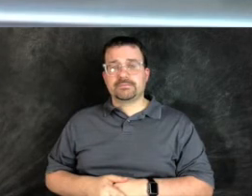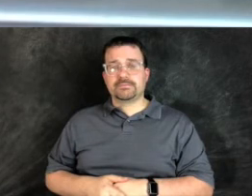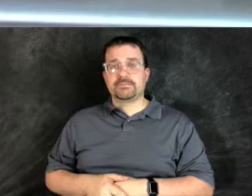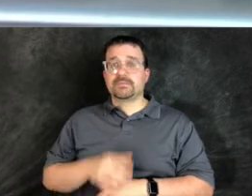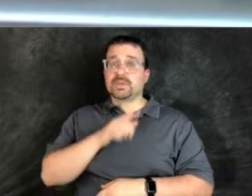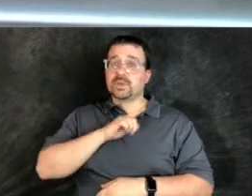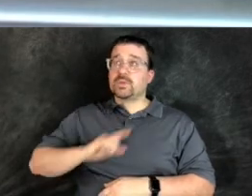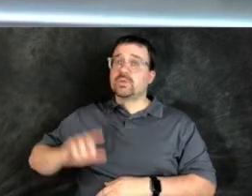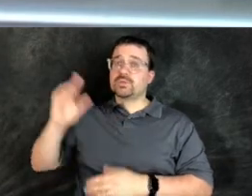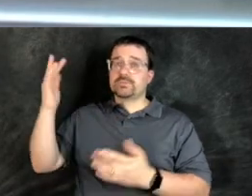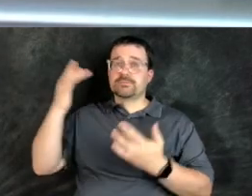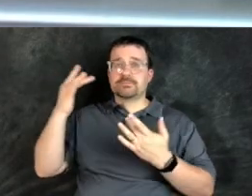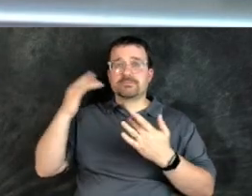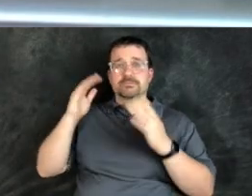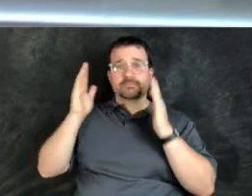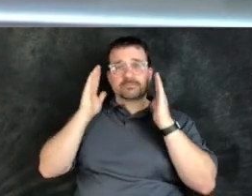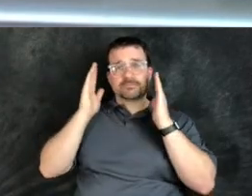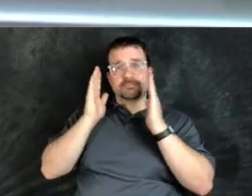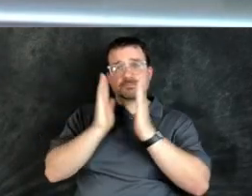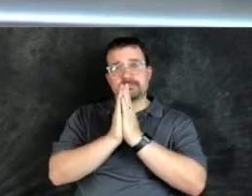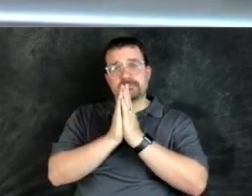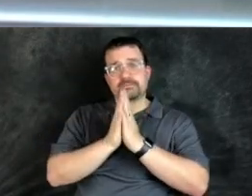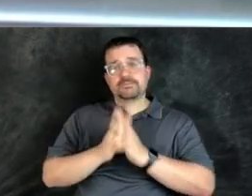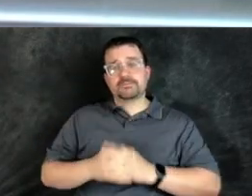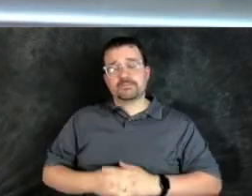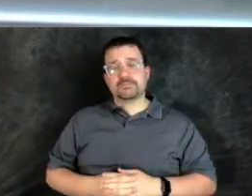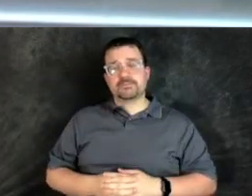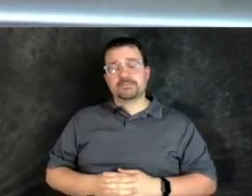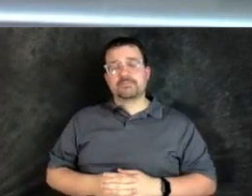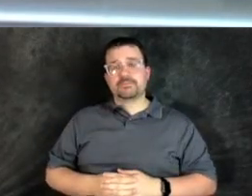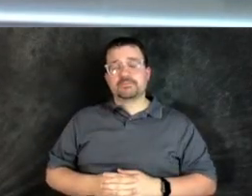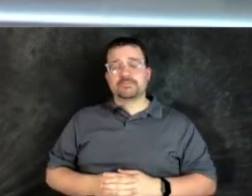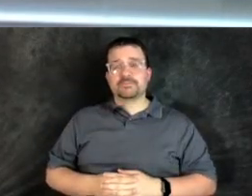Lord, in your mercy, hear our prayer.